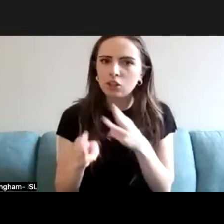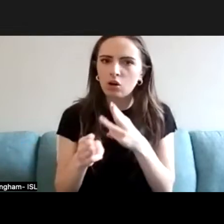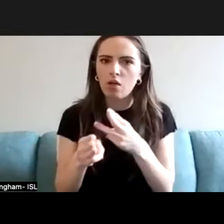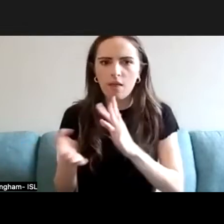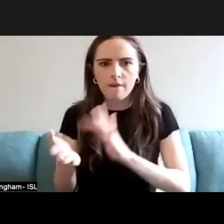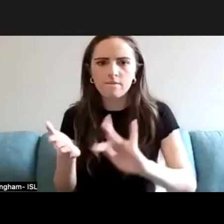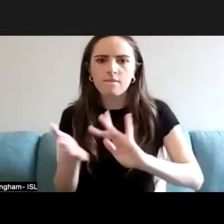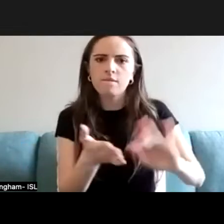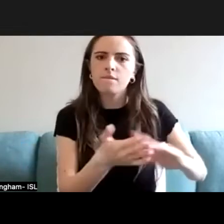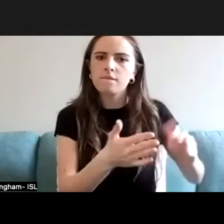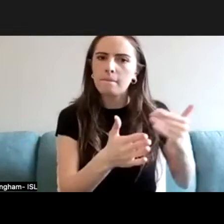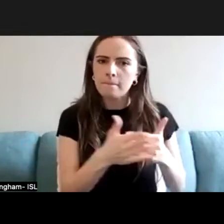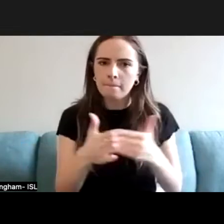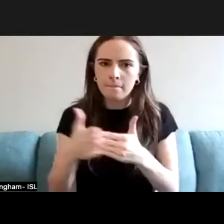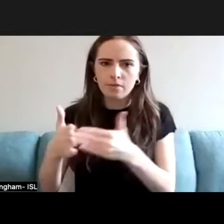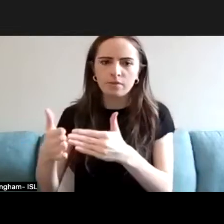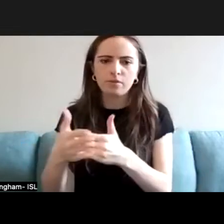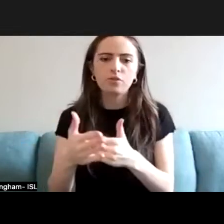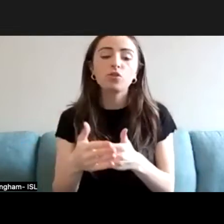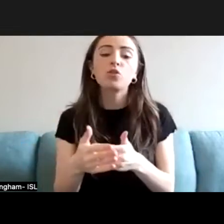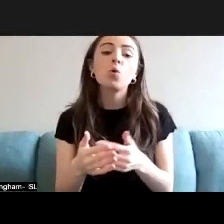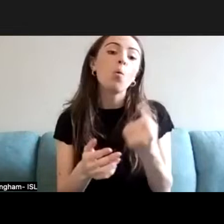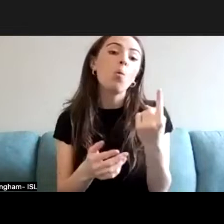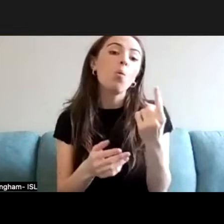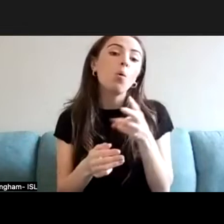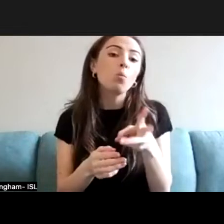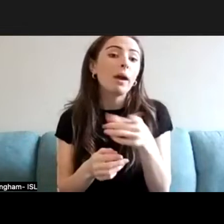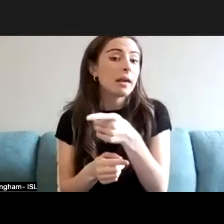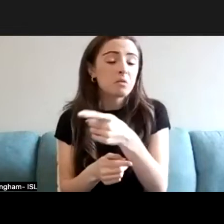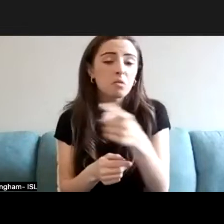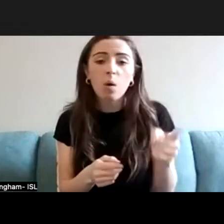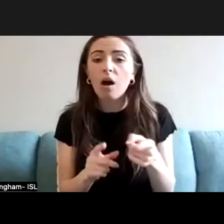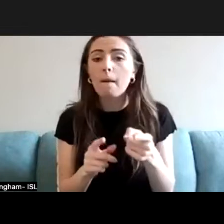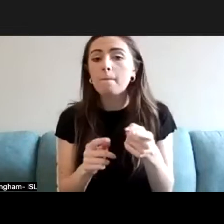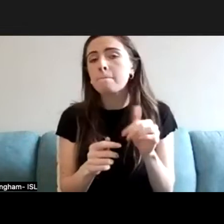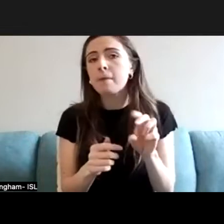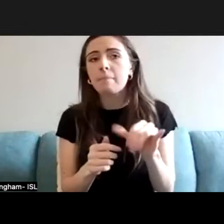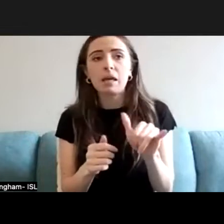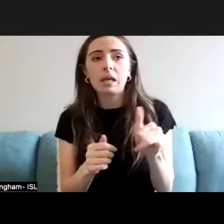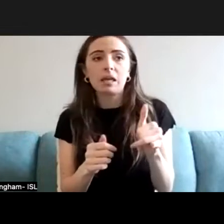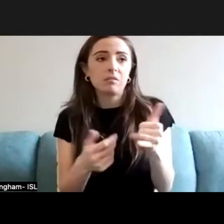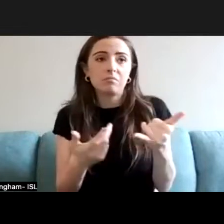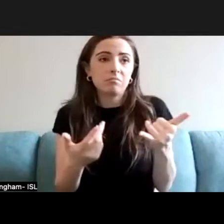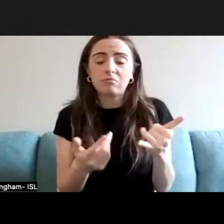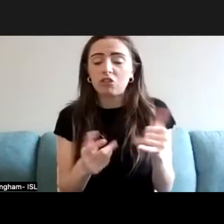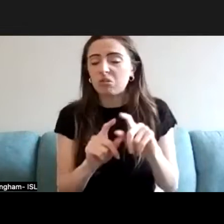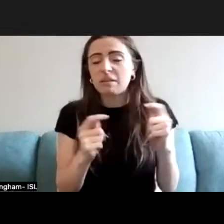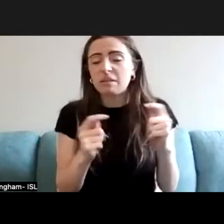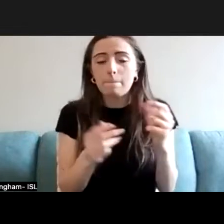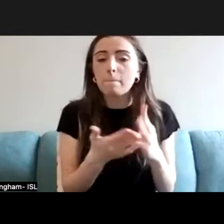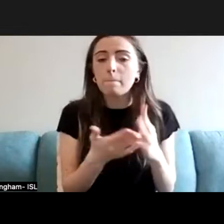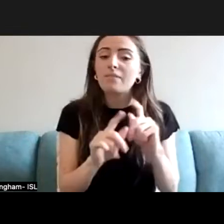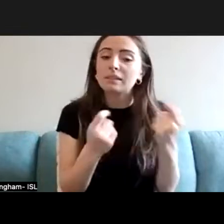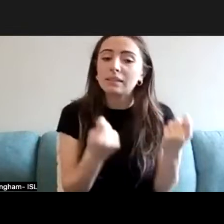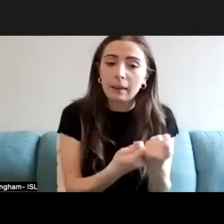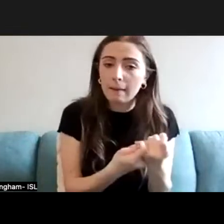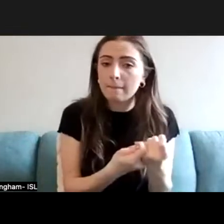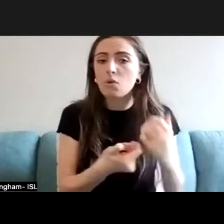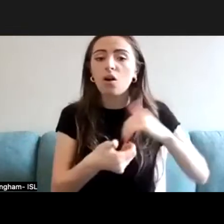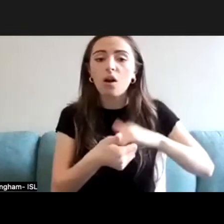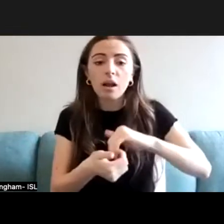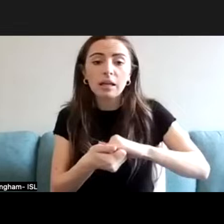that you as an employer or a teammate or a team leader or a colleague can do this is through the introduction of